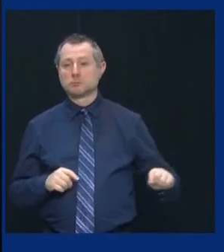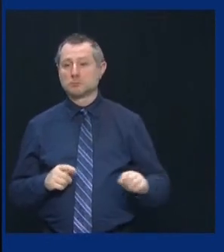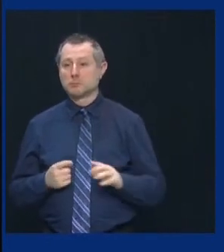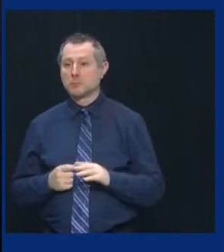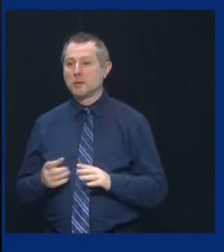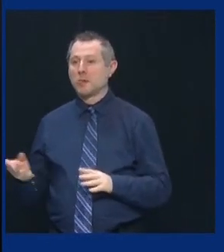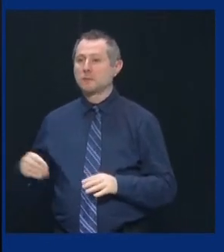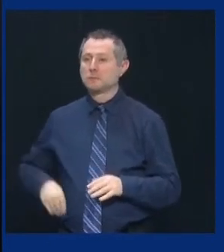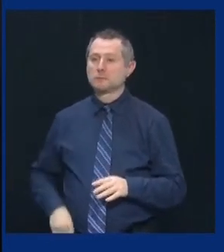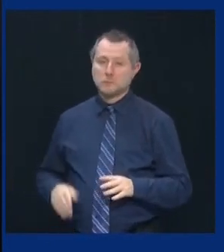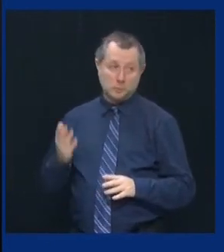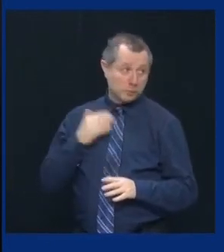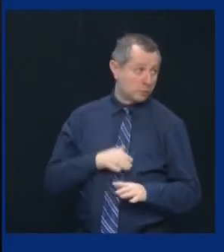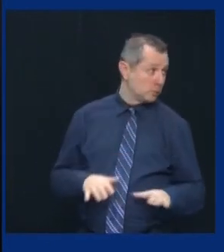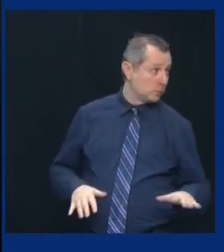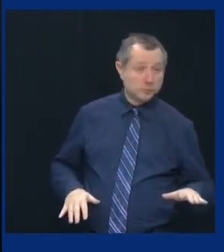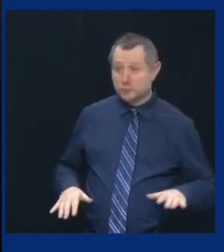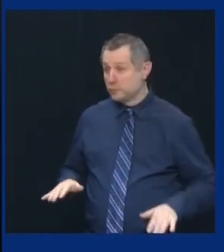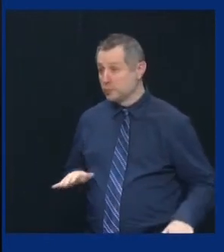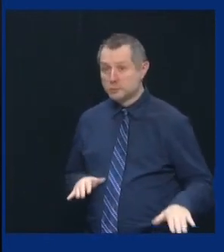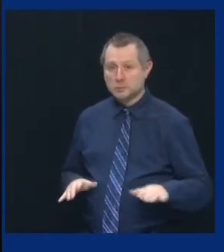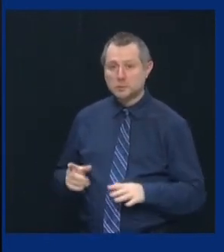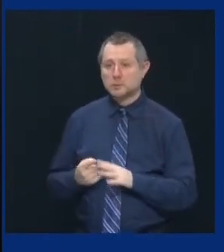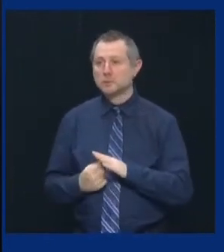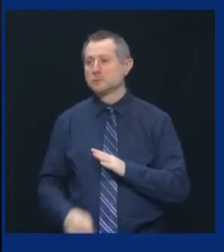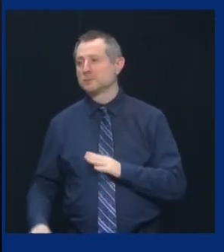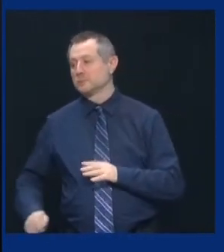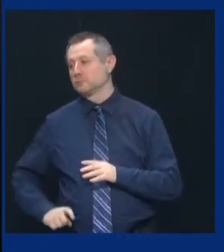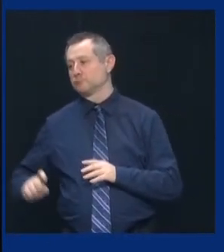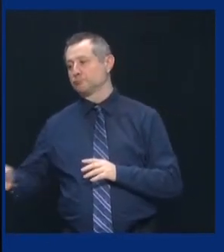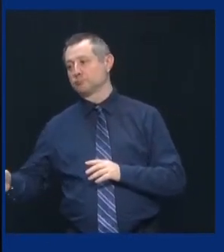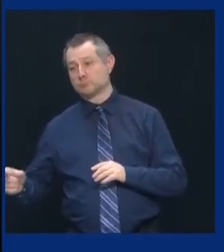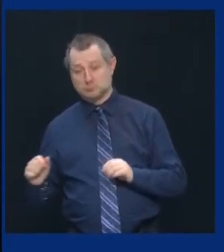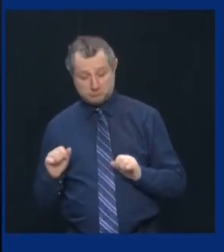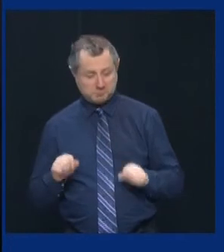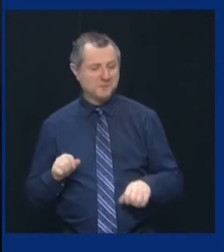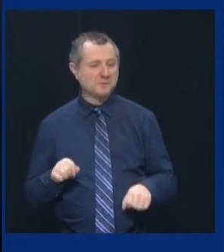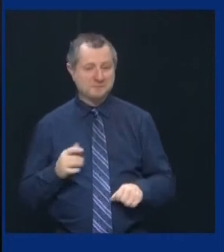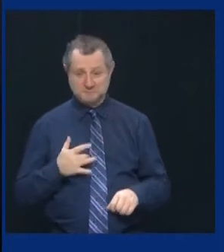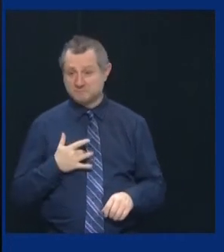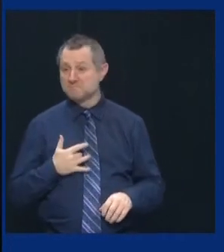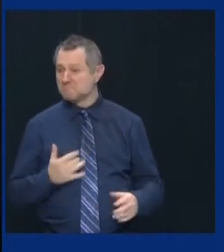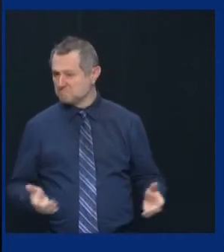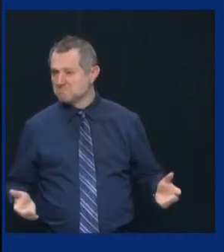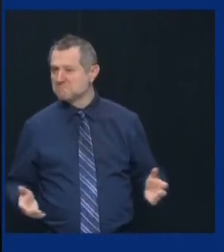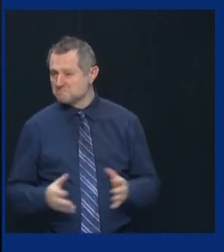going to develop legs and walk away in the dark of night.